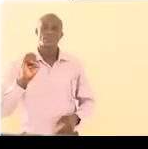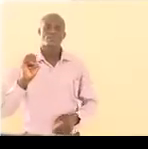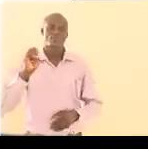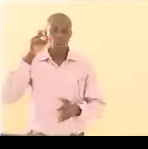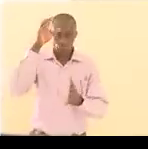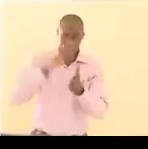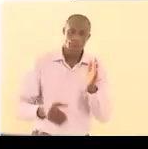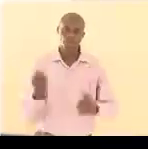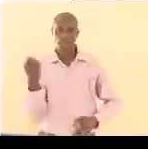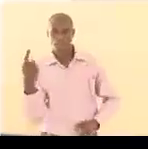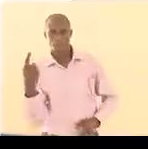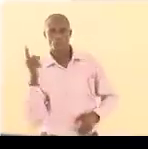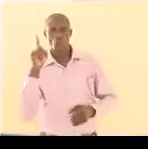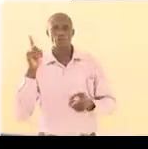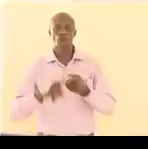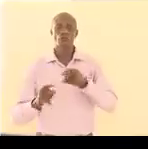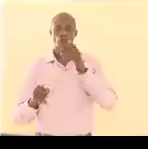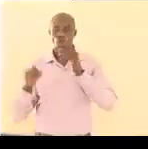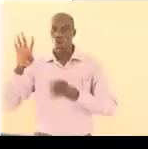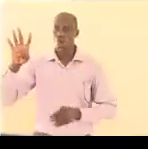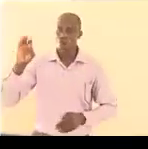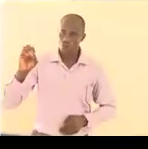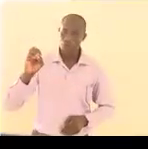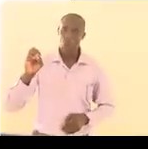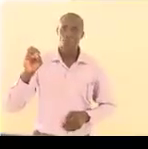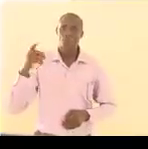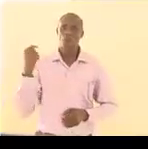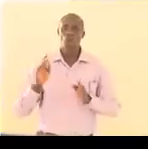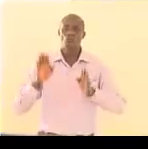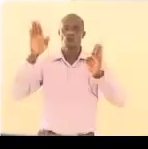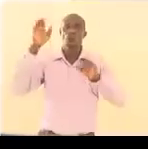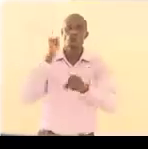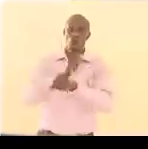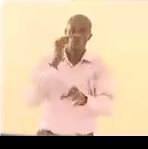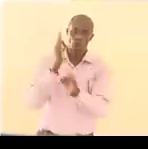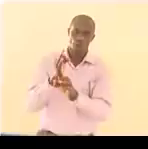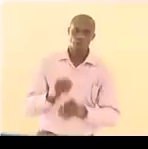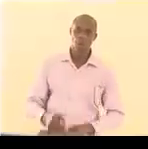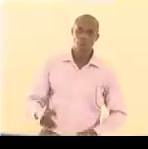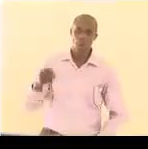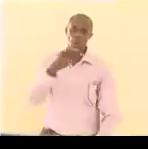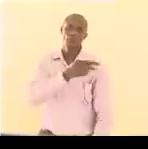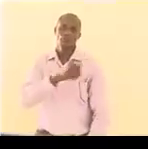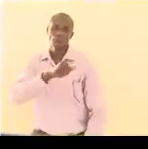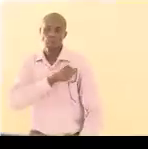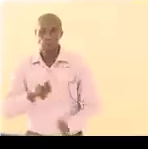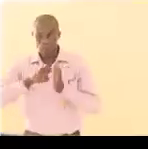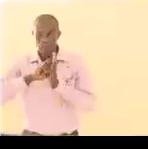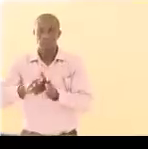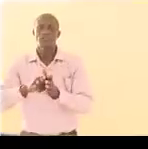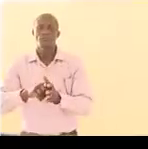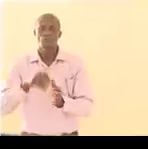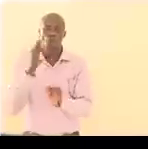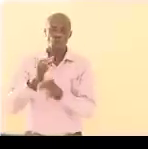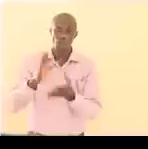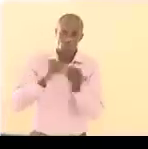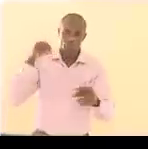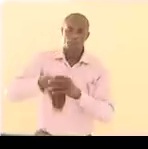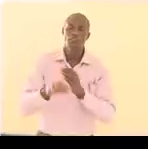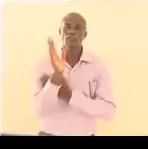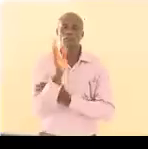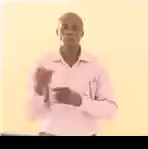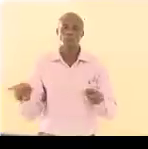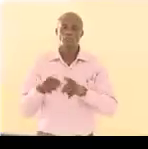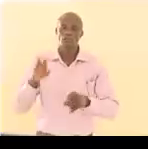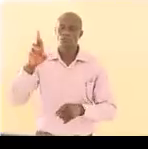Hebrews chapter 11, verse 1 to 40. The marvelous works of faith. Paul's exemplary faith and trust in God